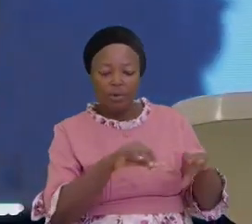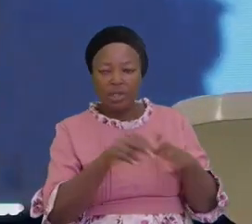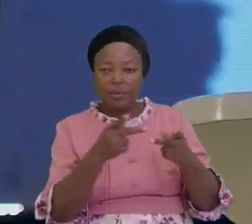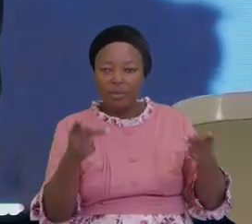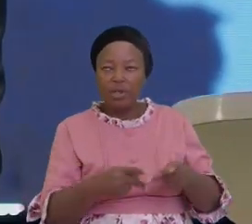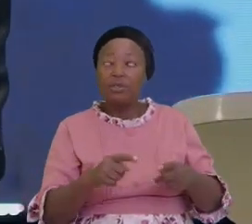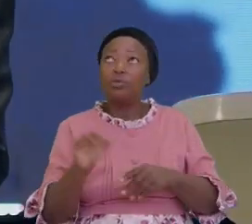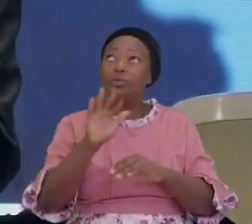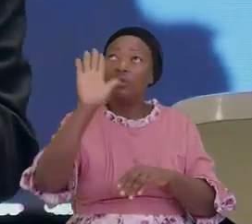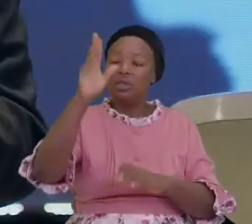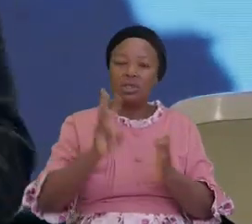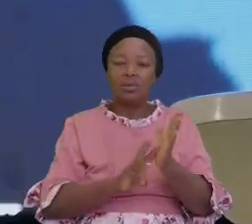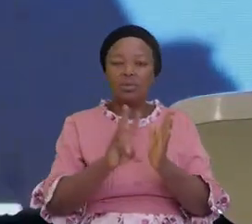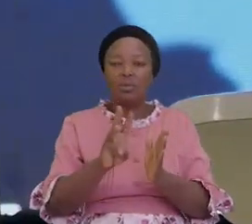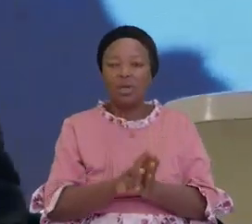will.